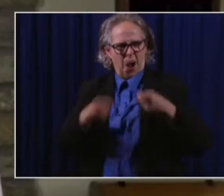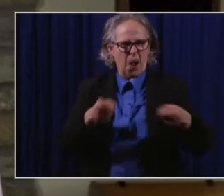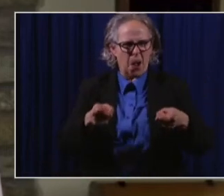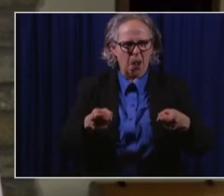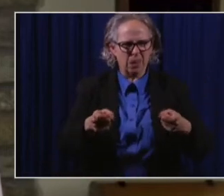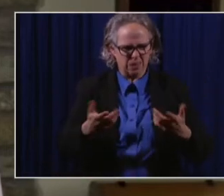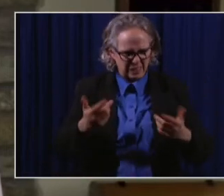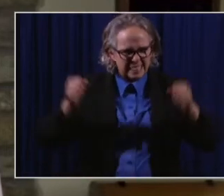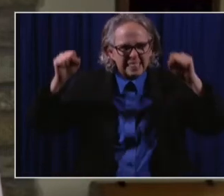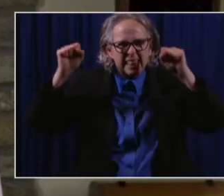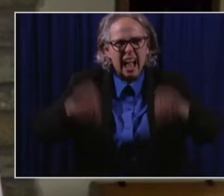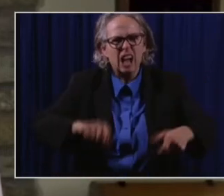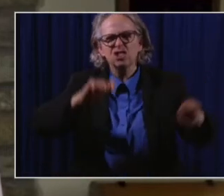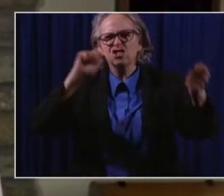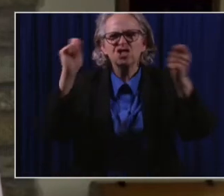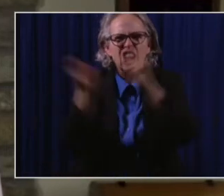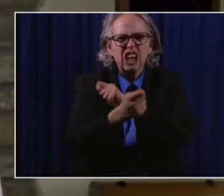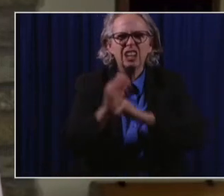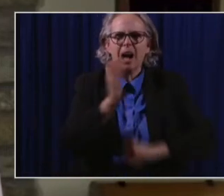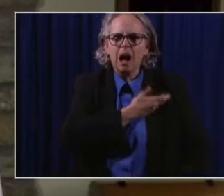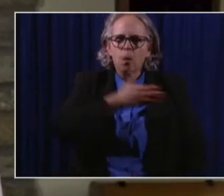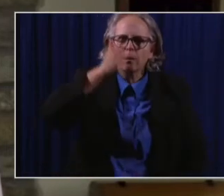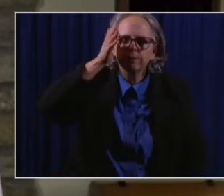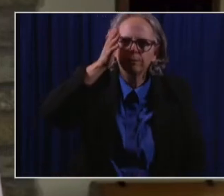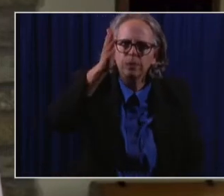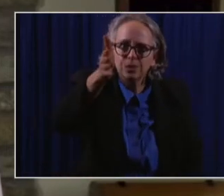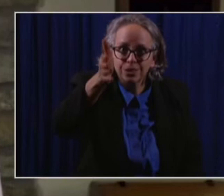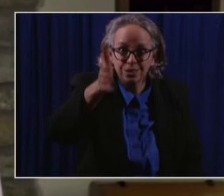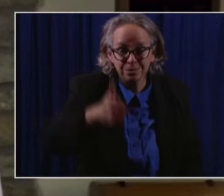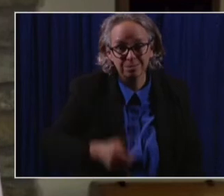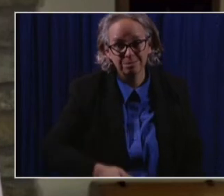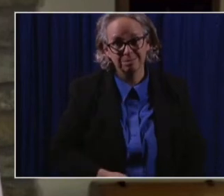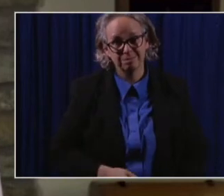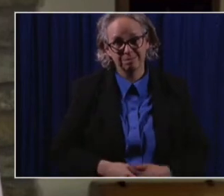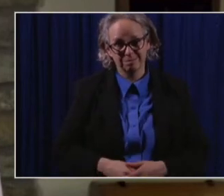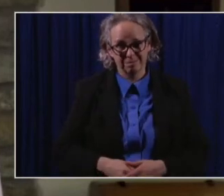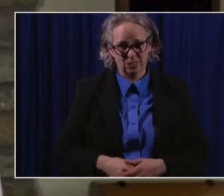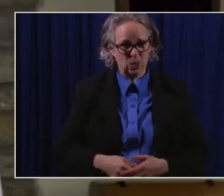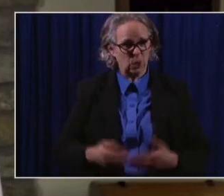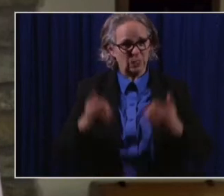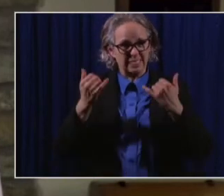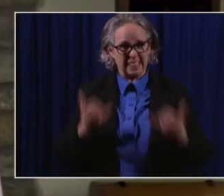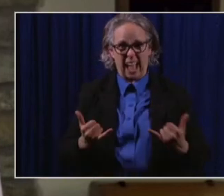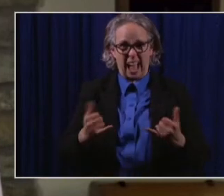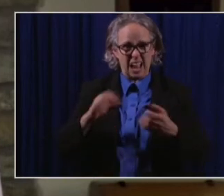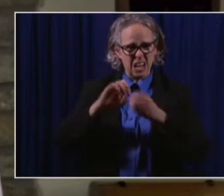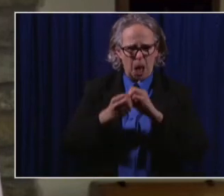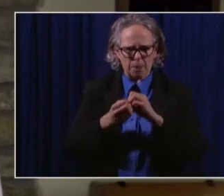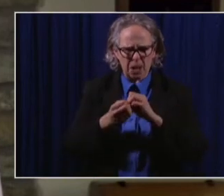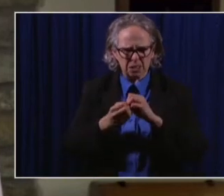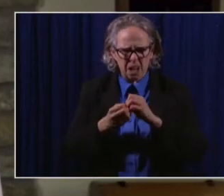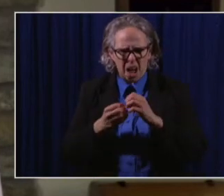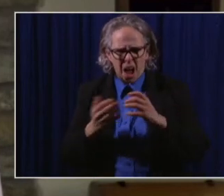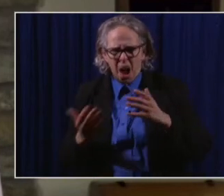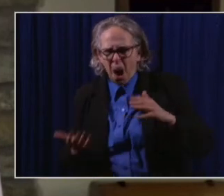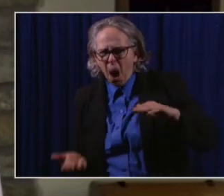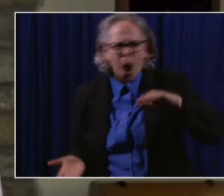the future. When you look at the data today, the future that paints is